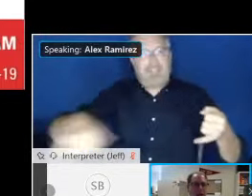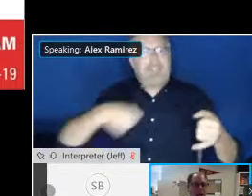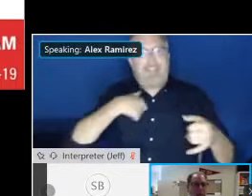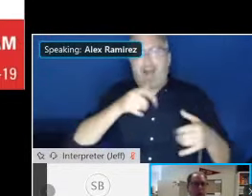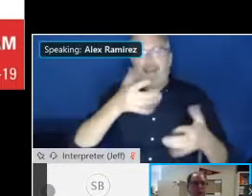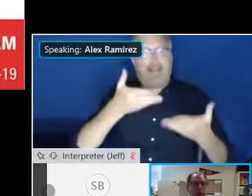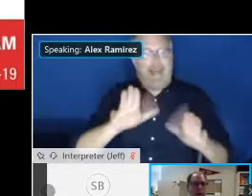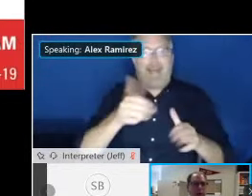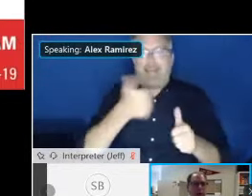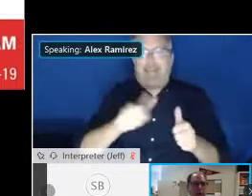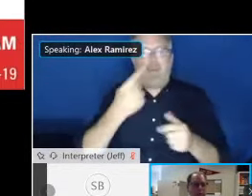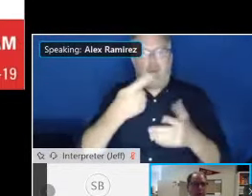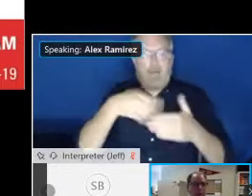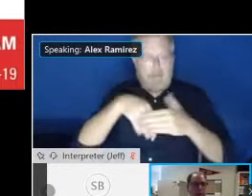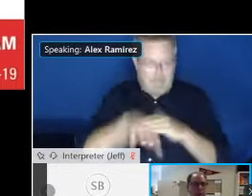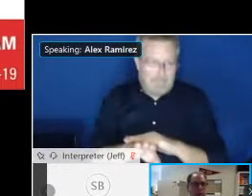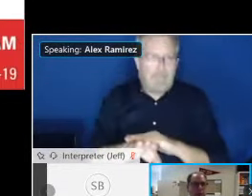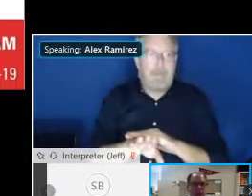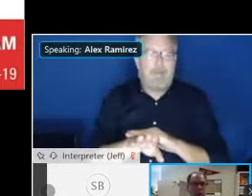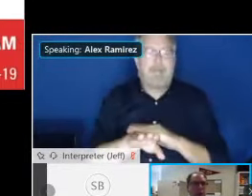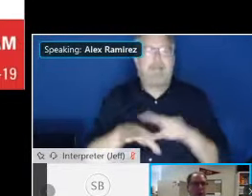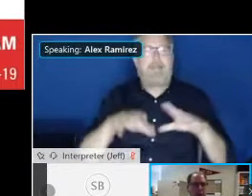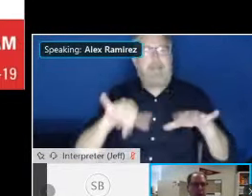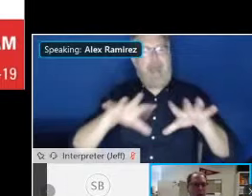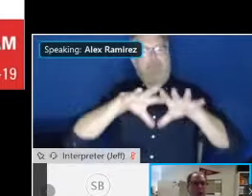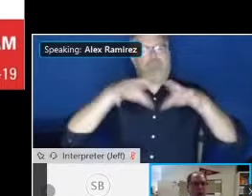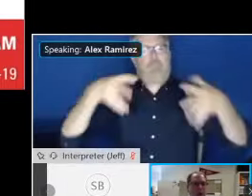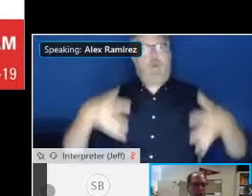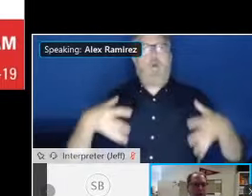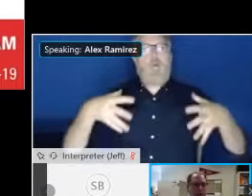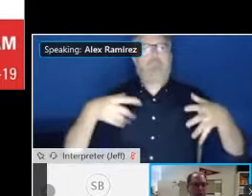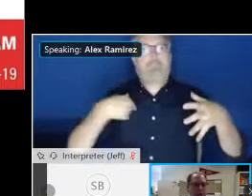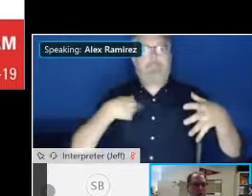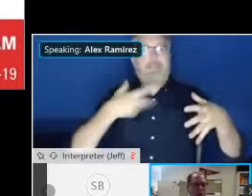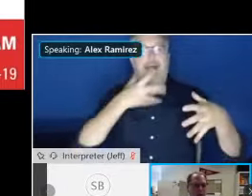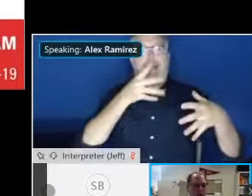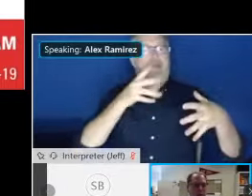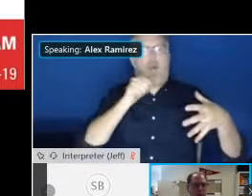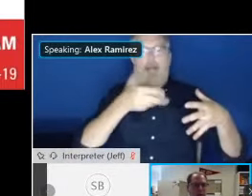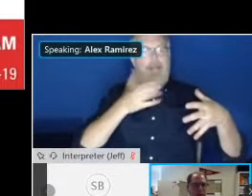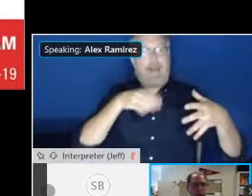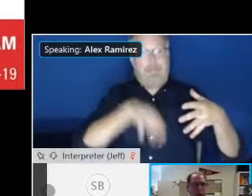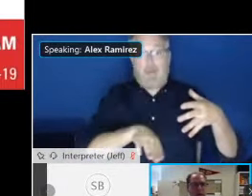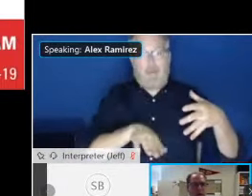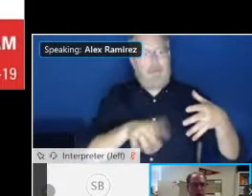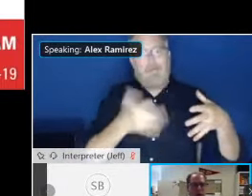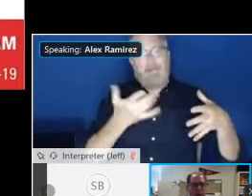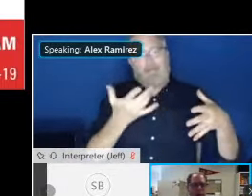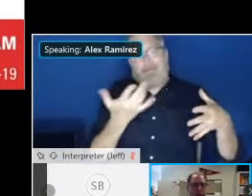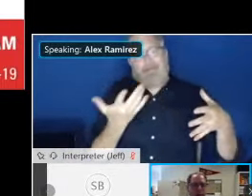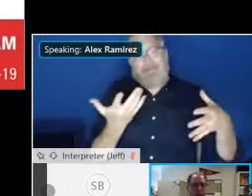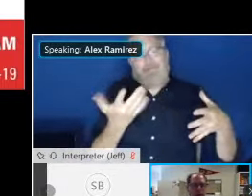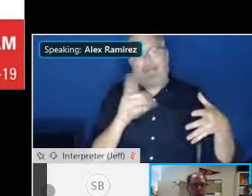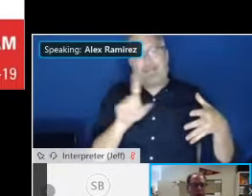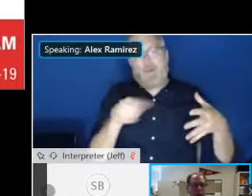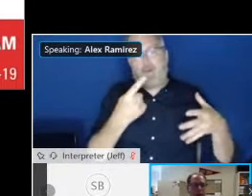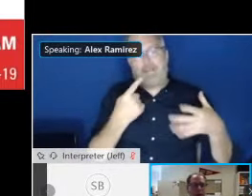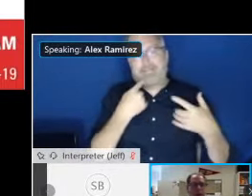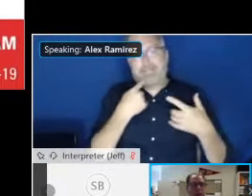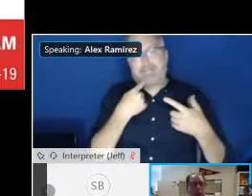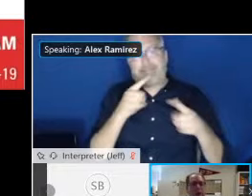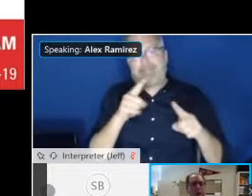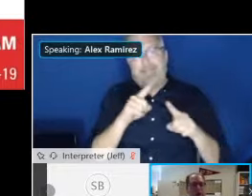with their bubble. Create a bubble, test everyone, and don't allow anyone else to enter or leave. Unfortunately, we cannot do